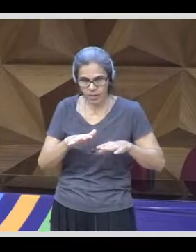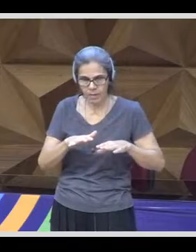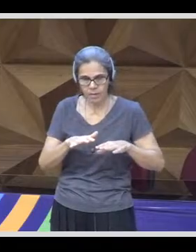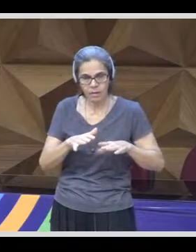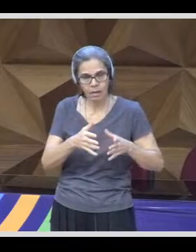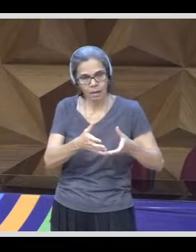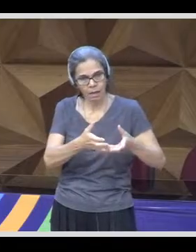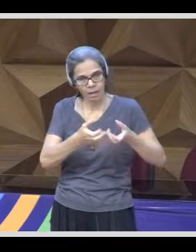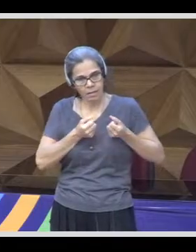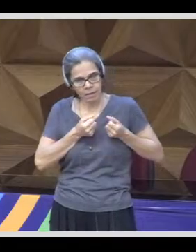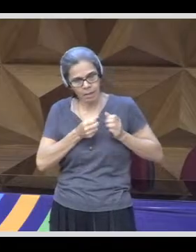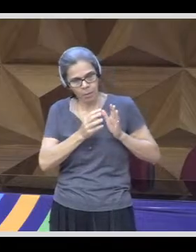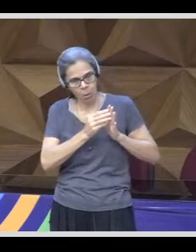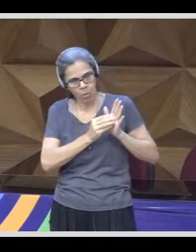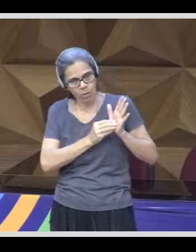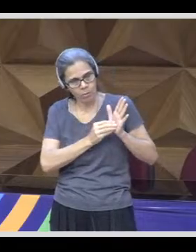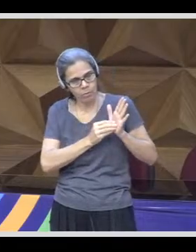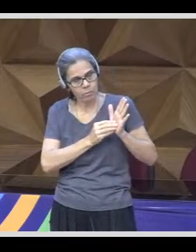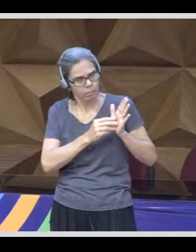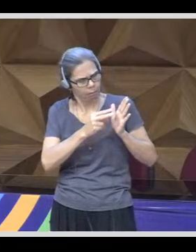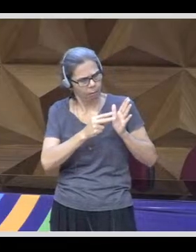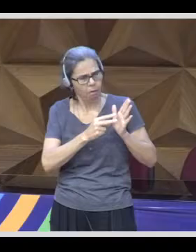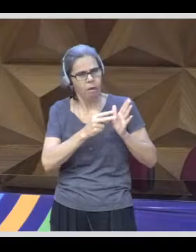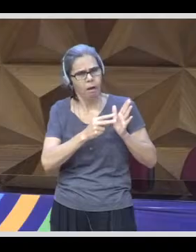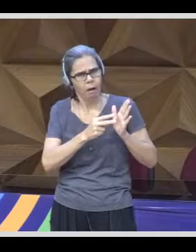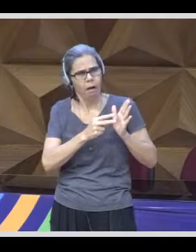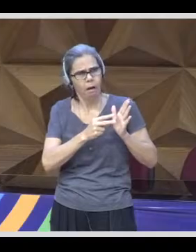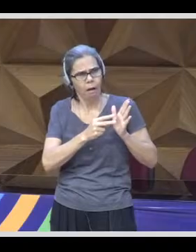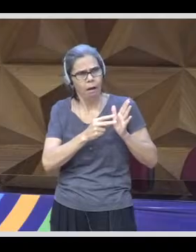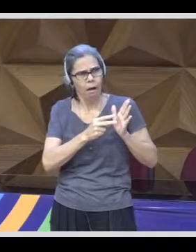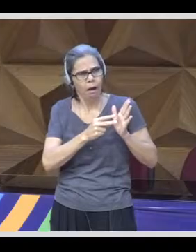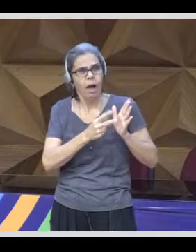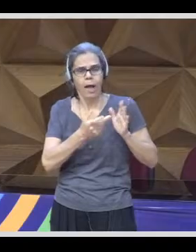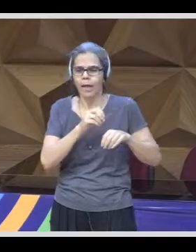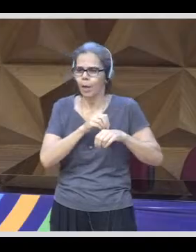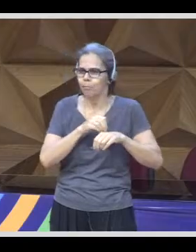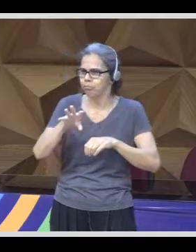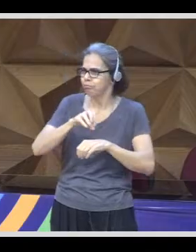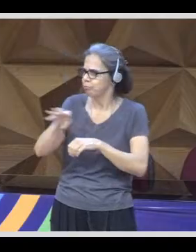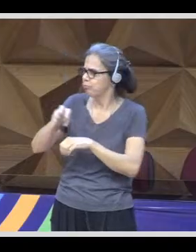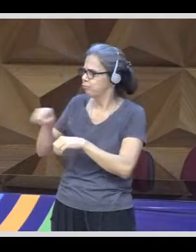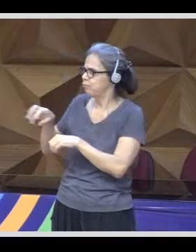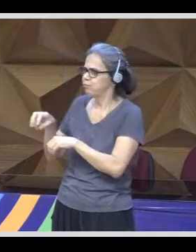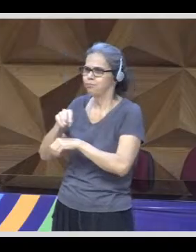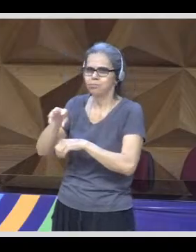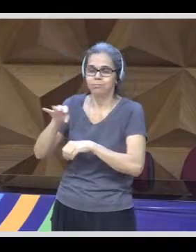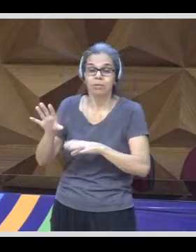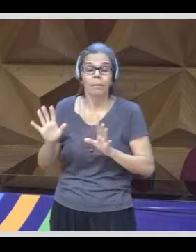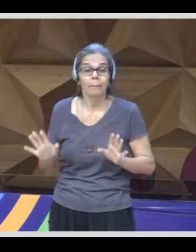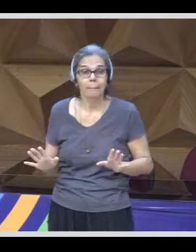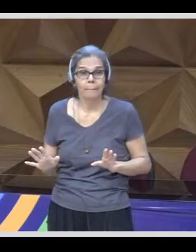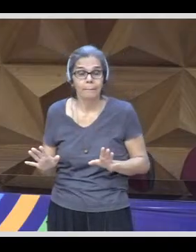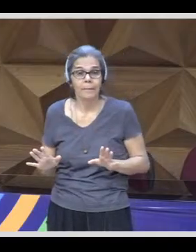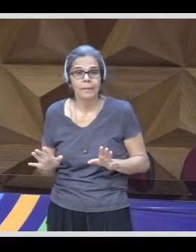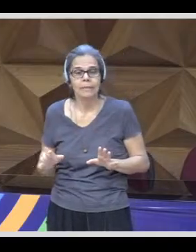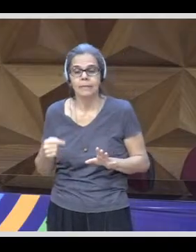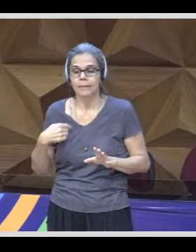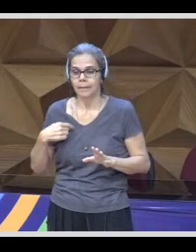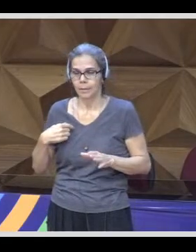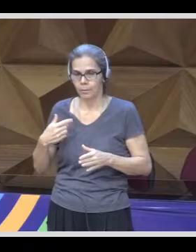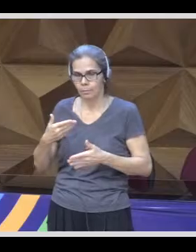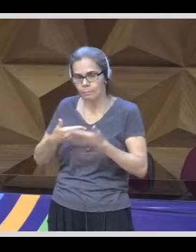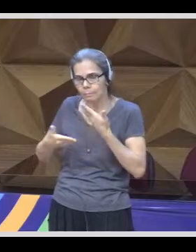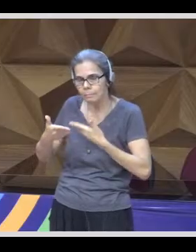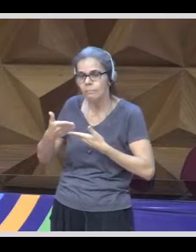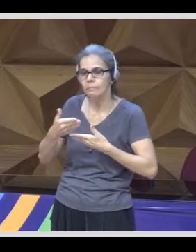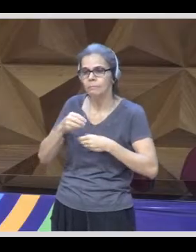same content that is very, very popular. So I share news X, and she shares the same news. Even though